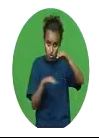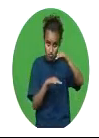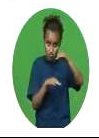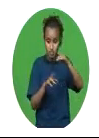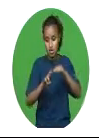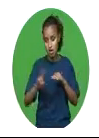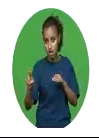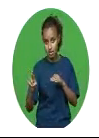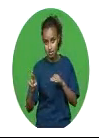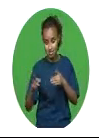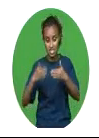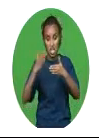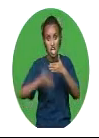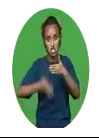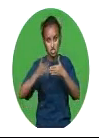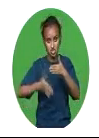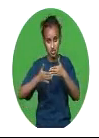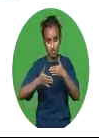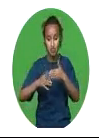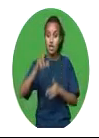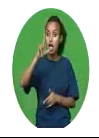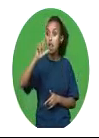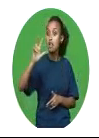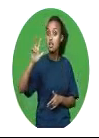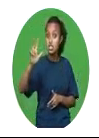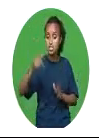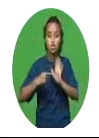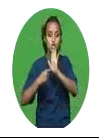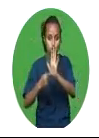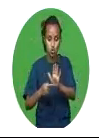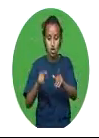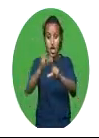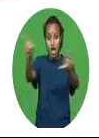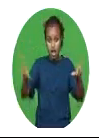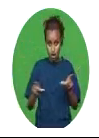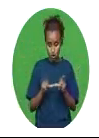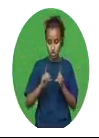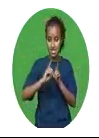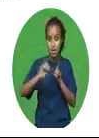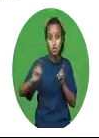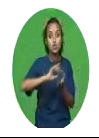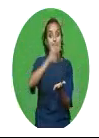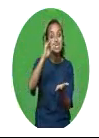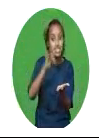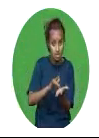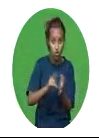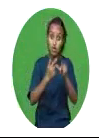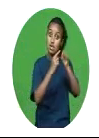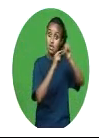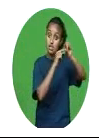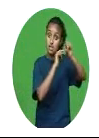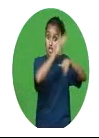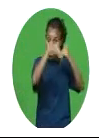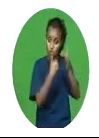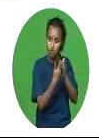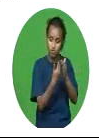edge. And L3 shows a location dimension of the center of the hole from